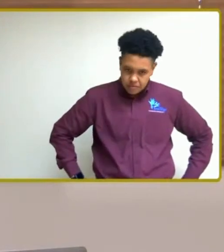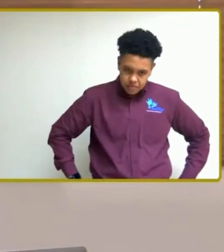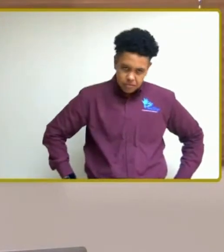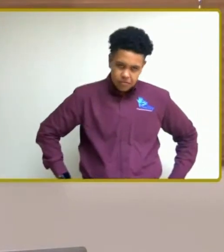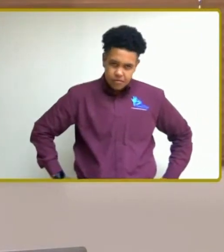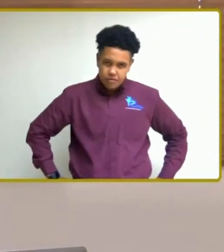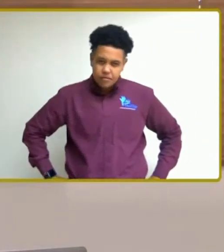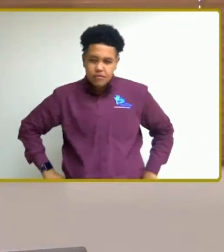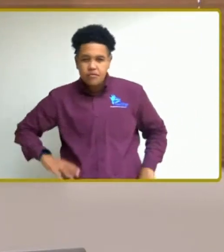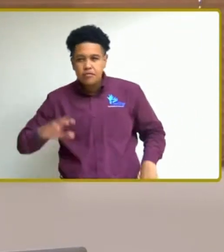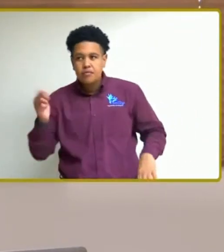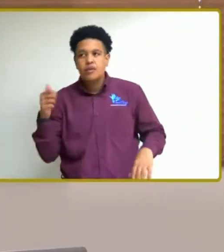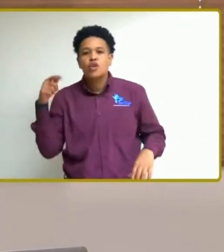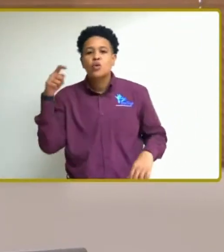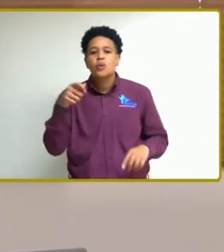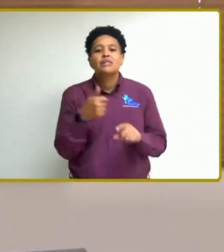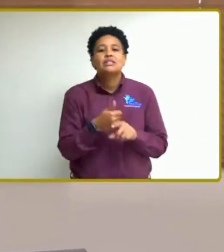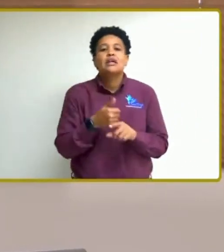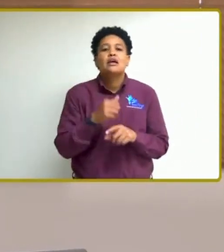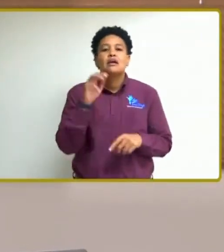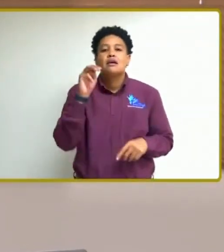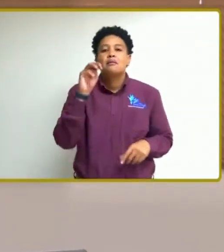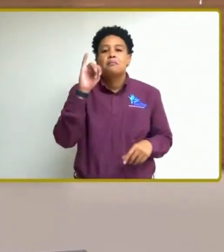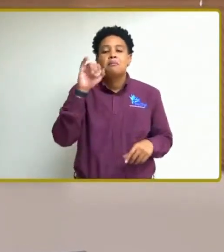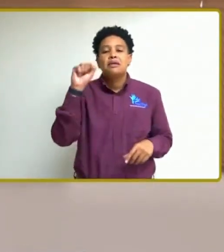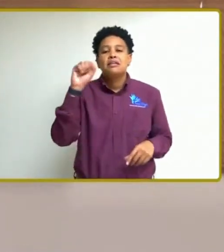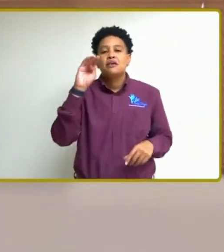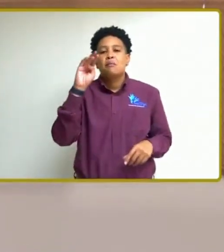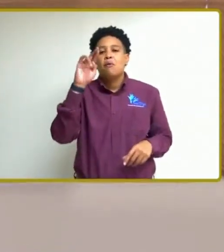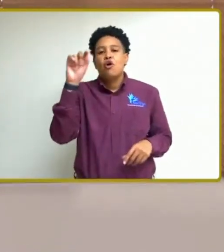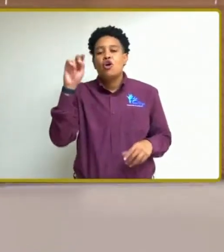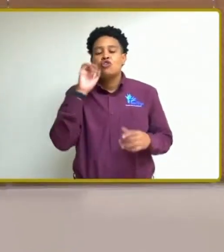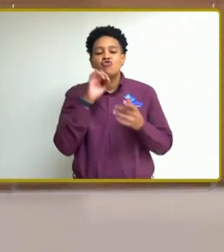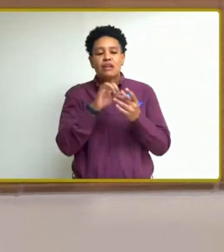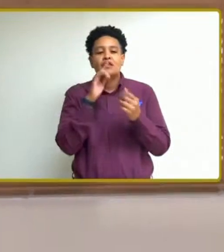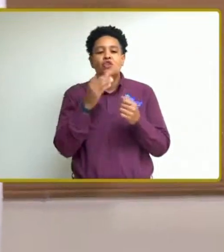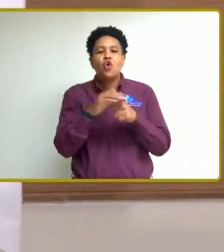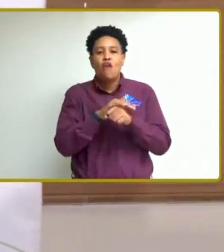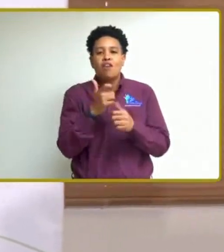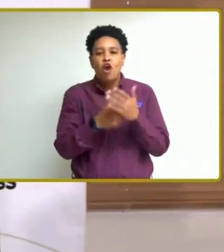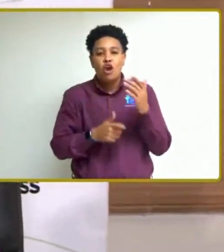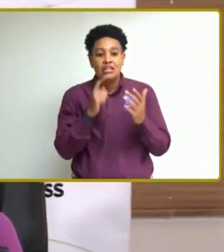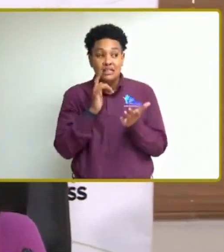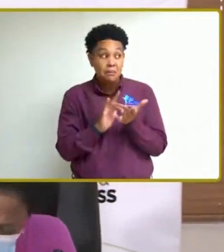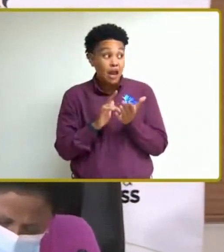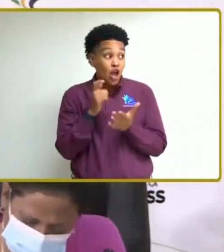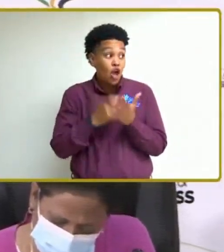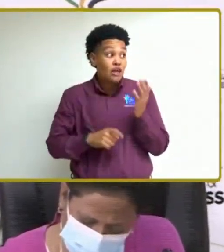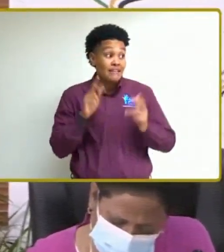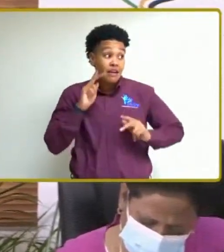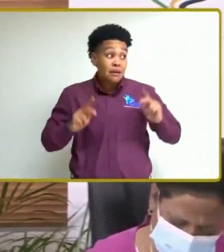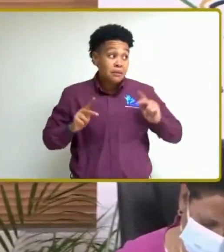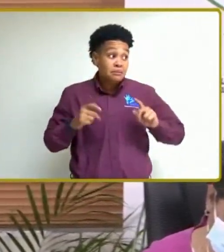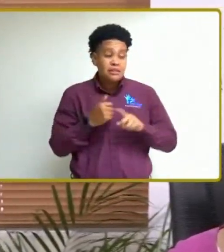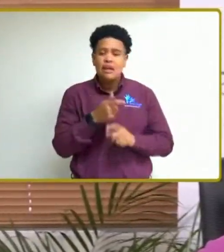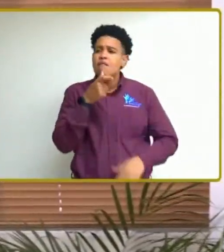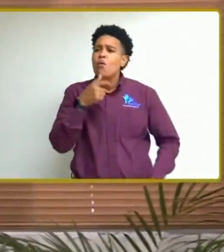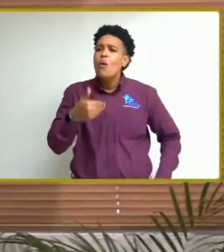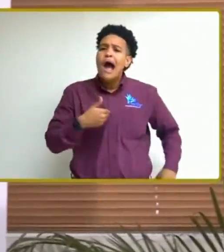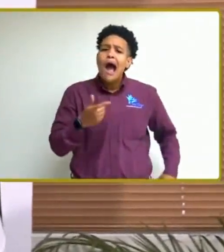The other question, Ms. Burton, regarding the covering of the cost for the medical costs for persons who would